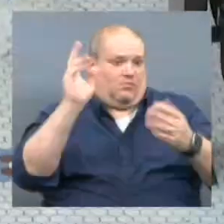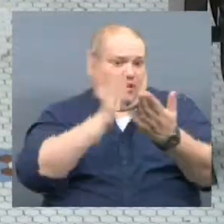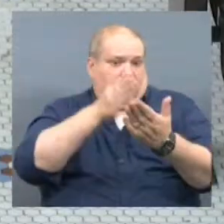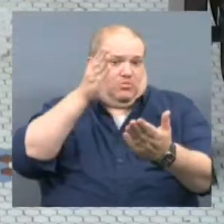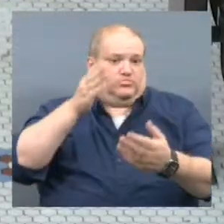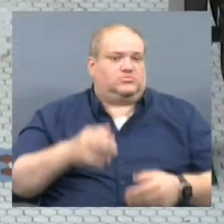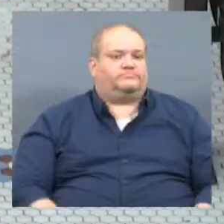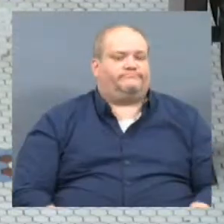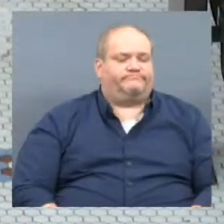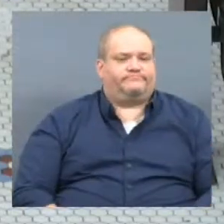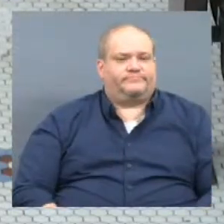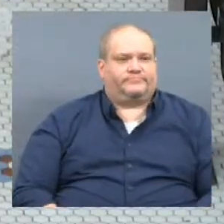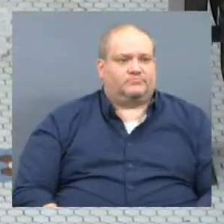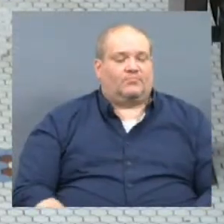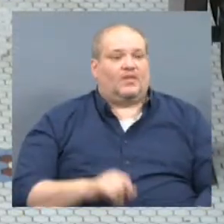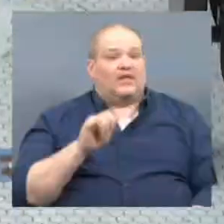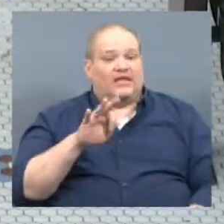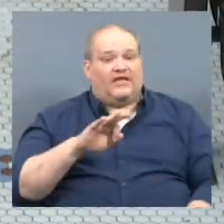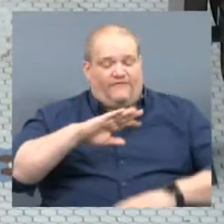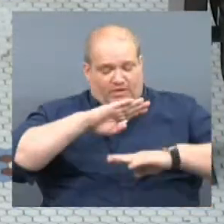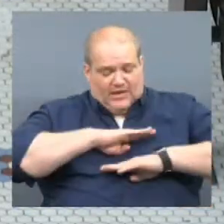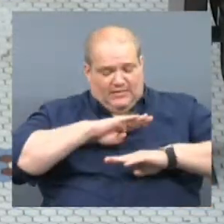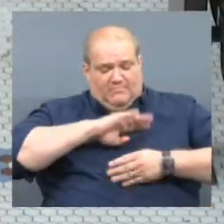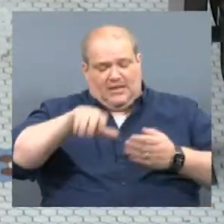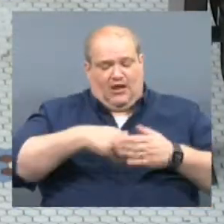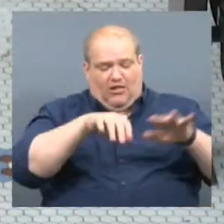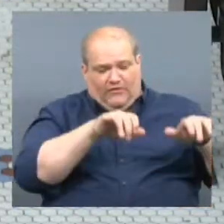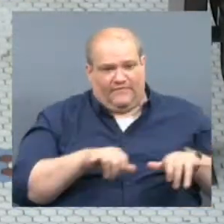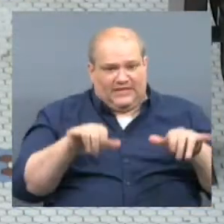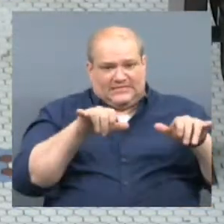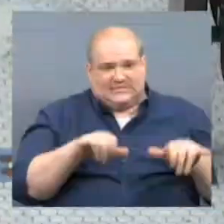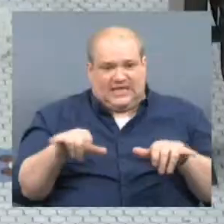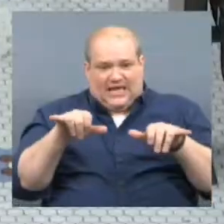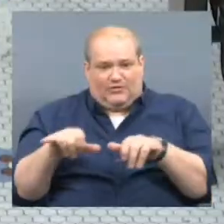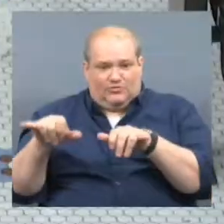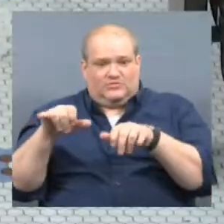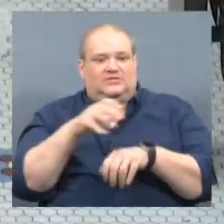oppose it. If we could meet all these standards and they weren't,